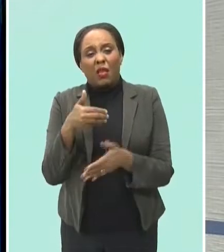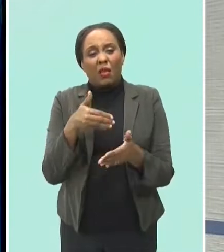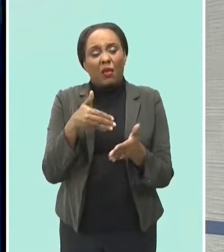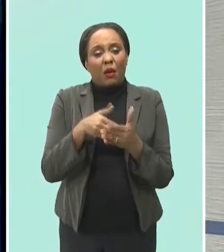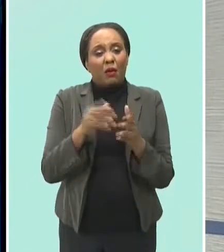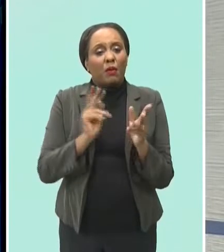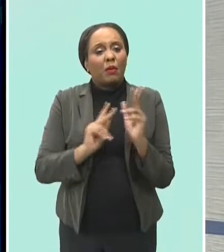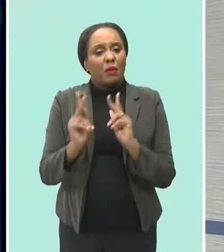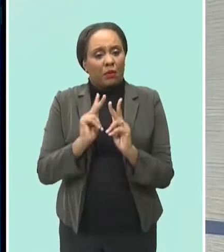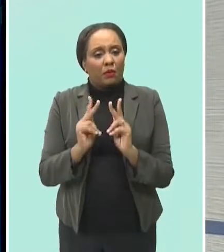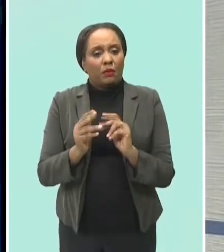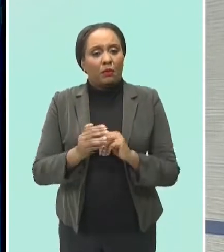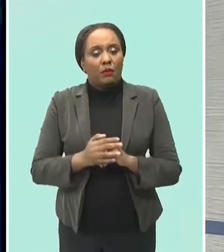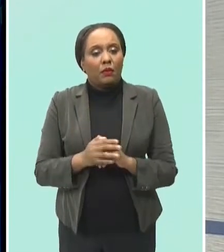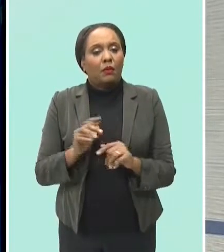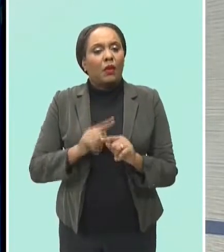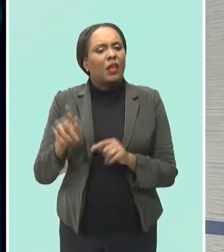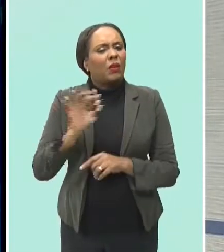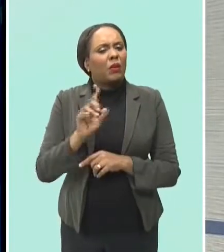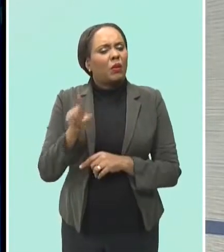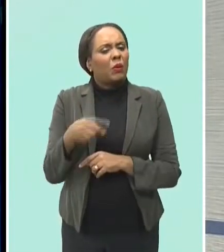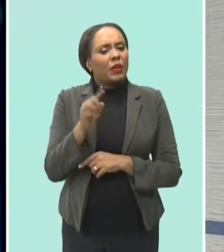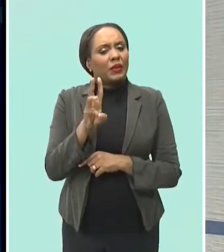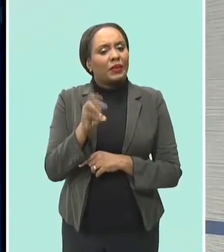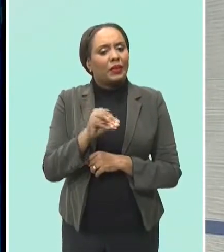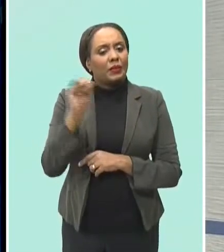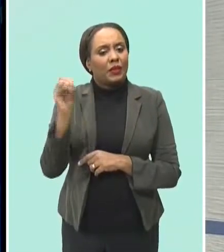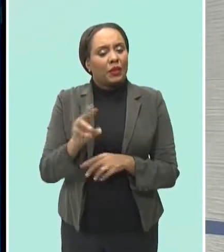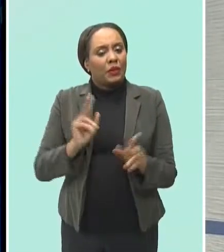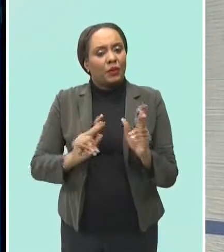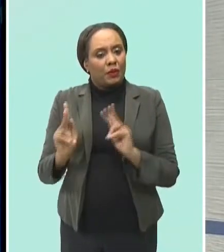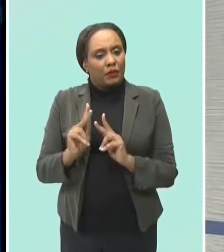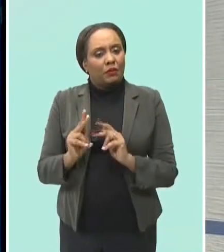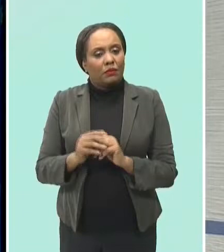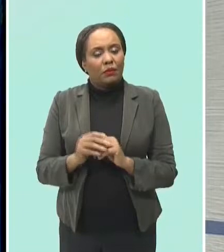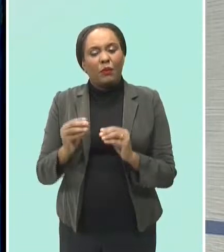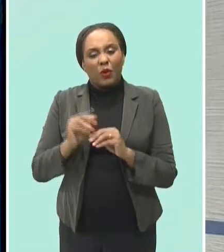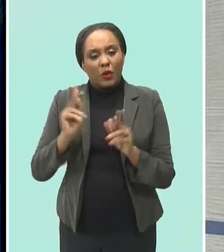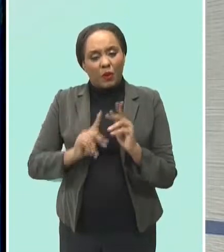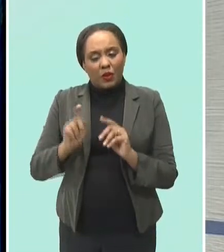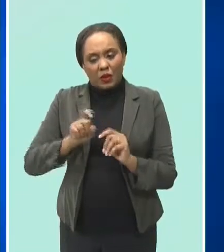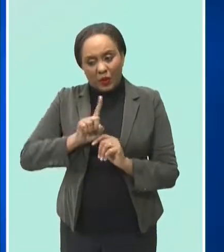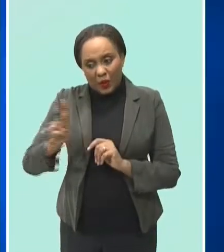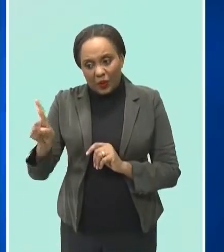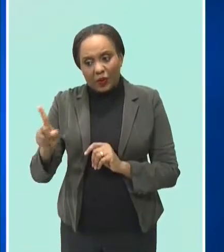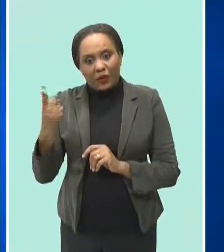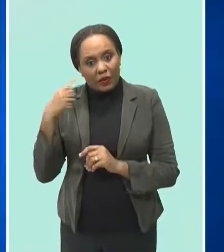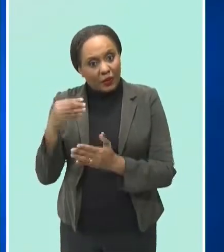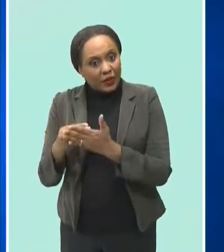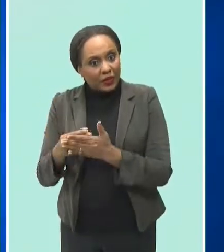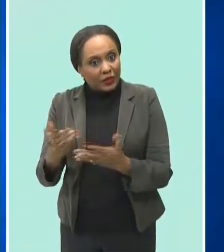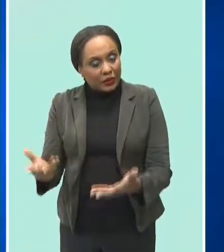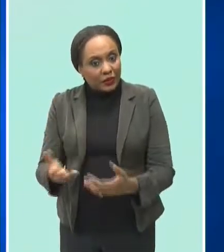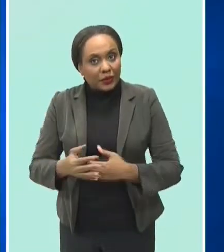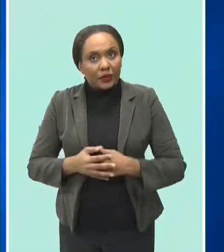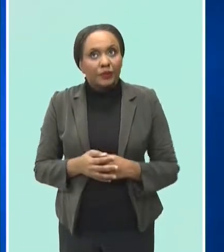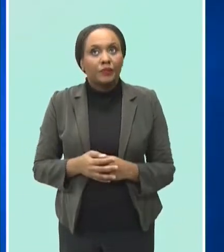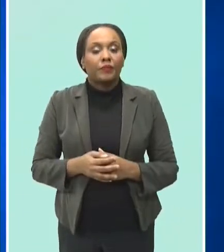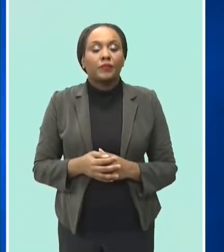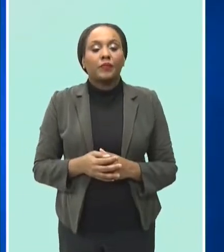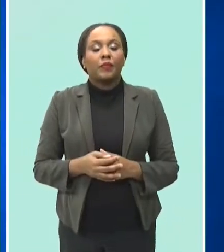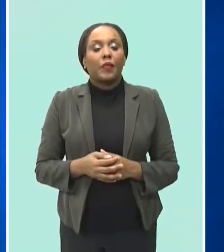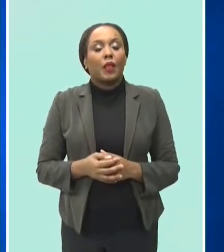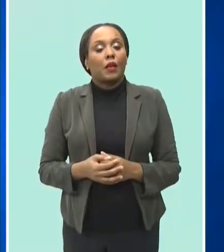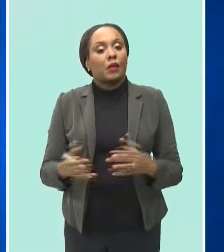that figure represents only 60% of the people entitled to settlements. We want to ensure that we reduce those